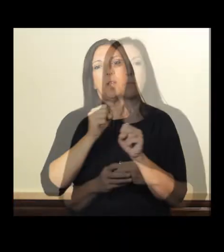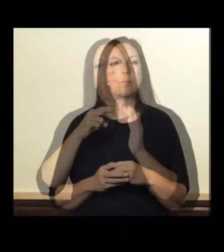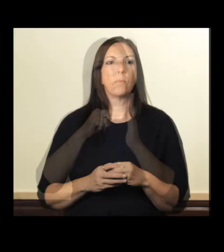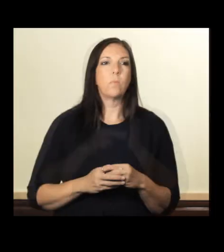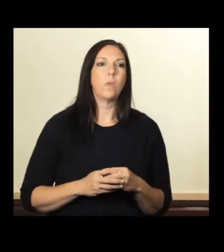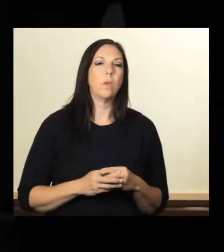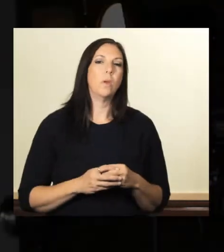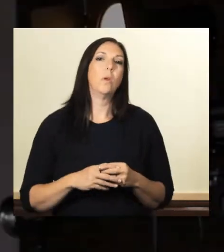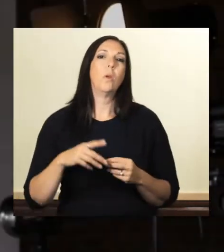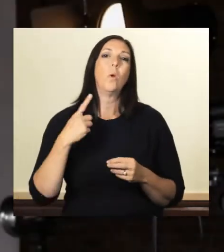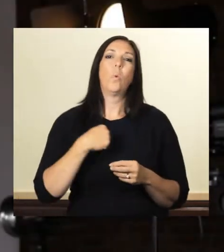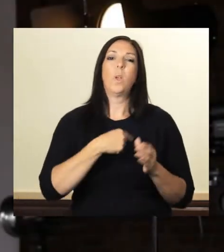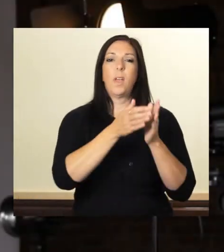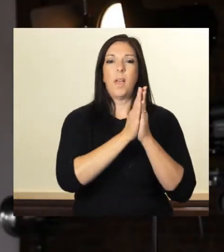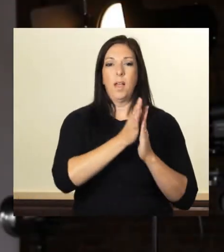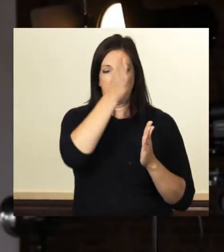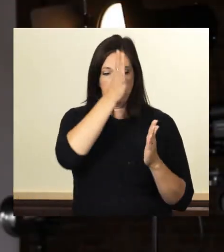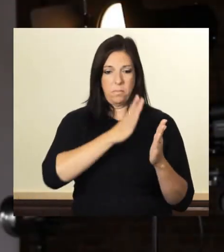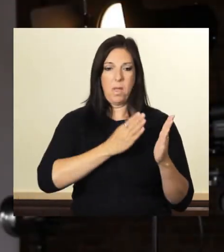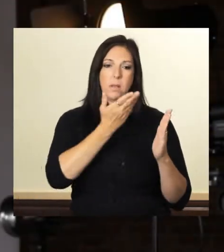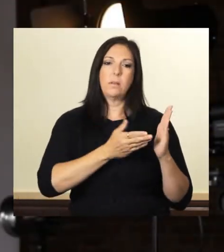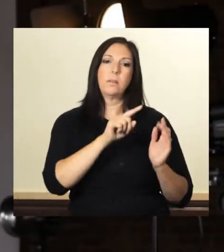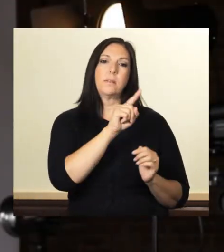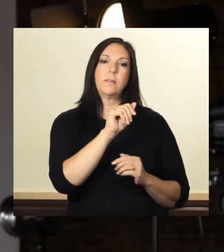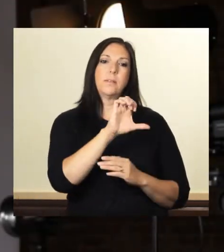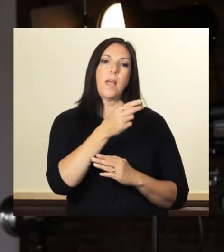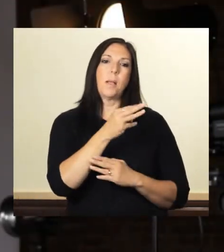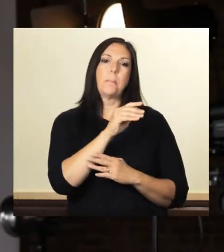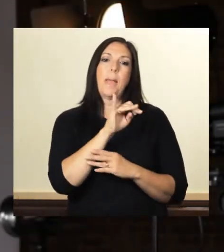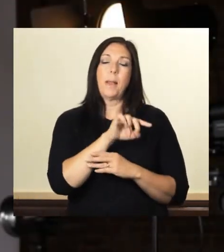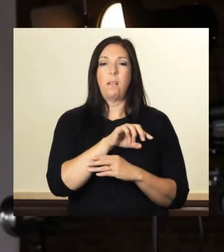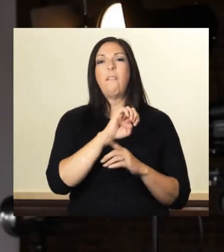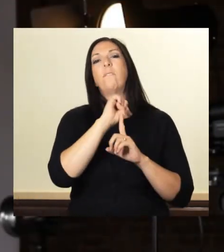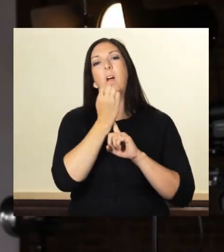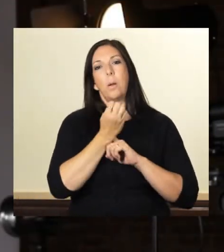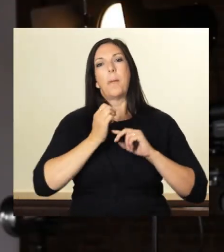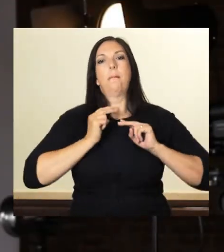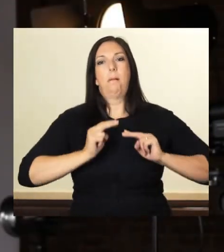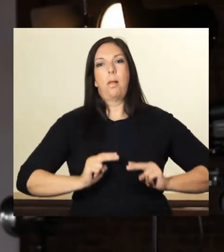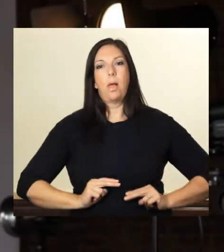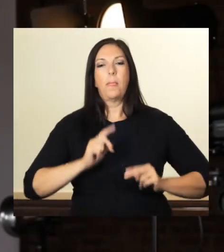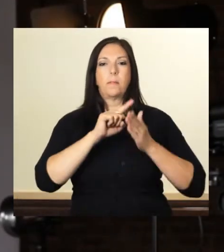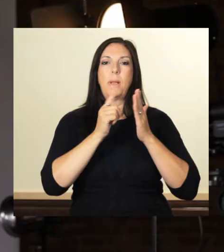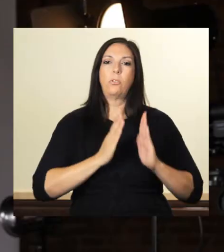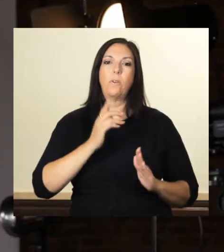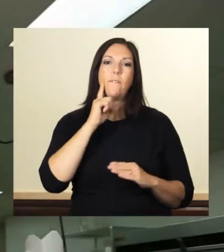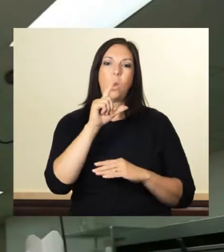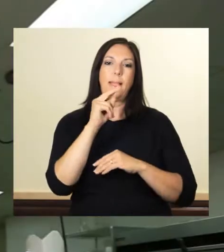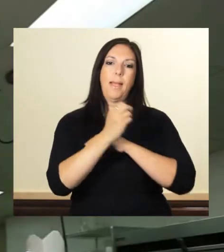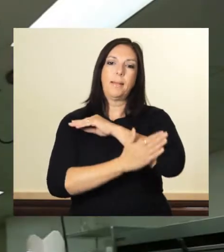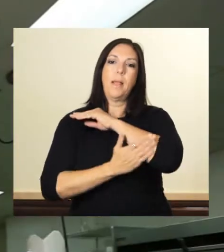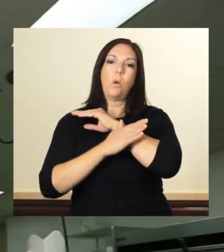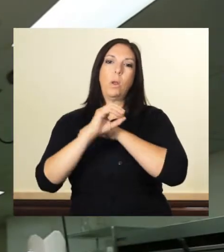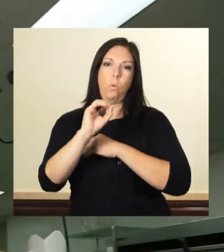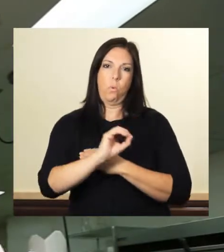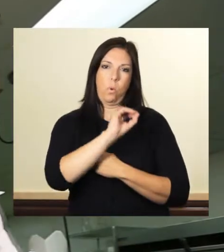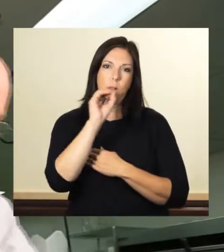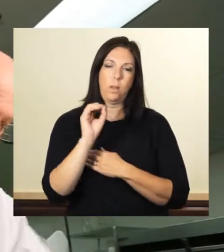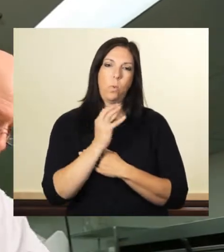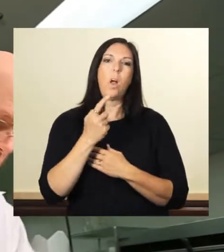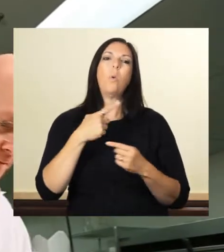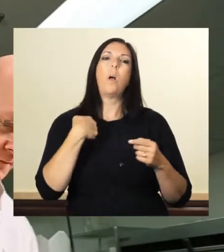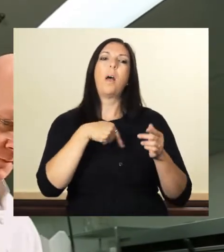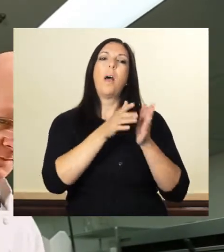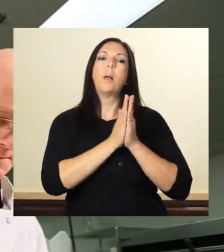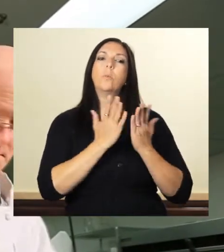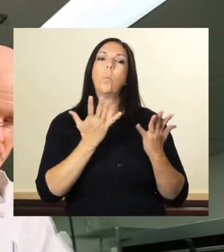we asked Zach Manning an environmental health inspector for Lane County in Oregon to tell